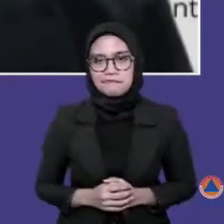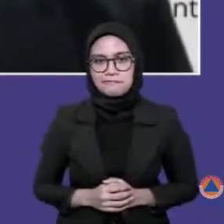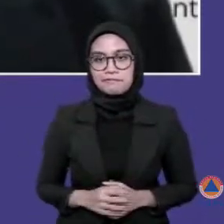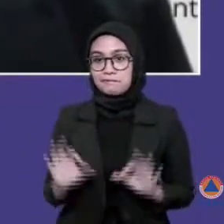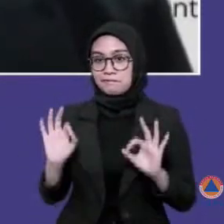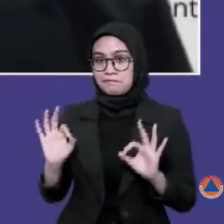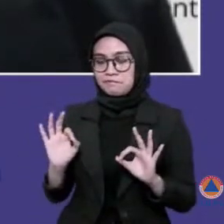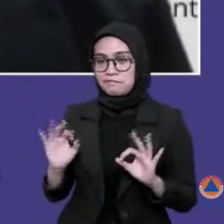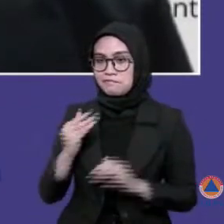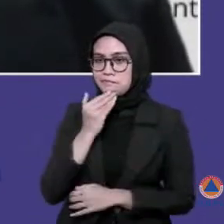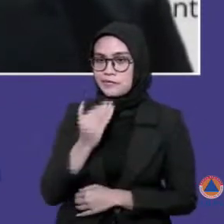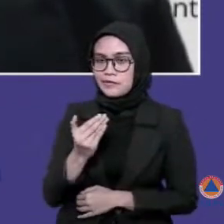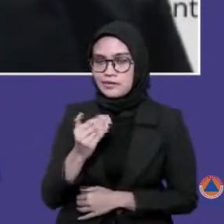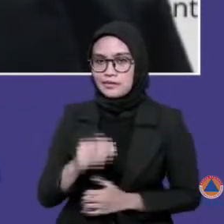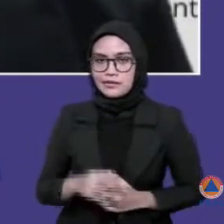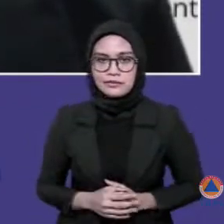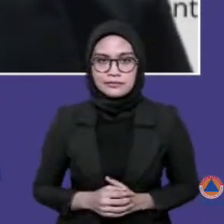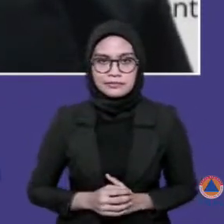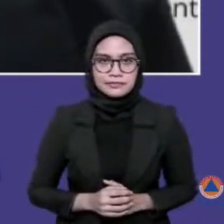Okay, thank you.